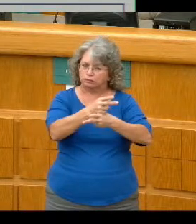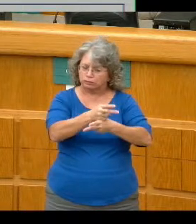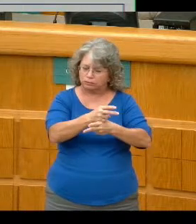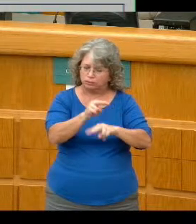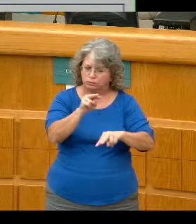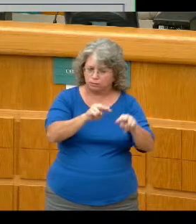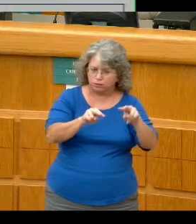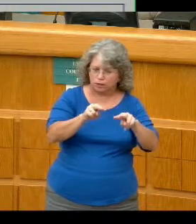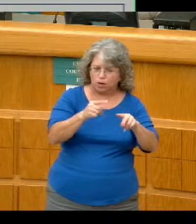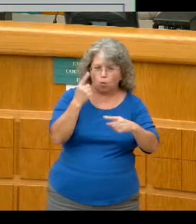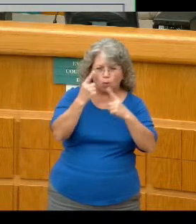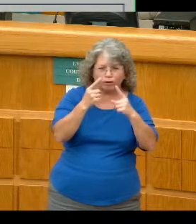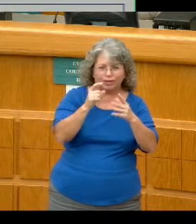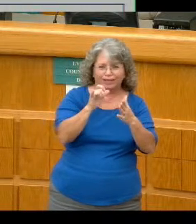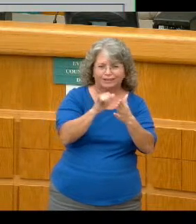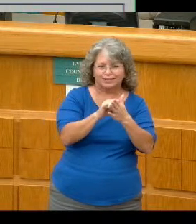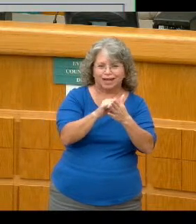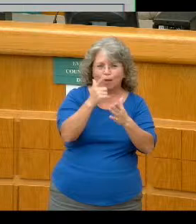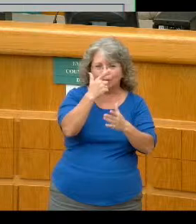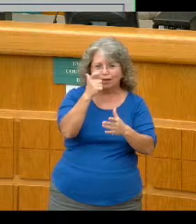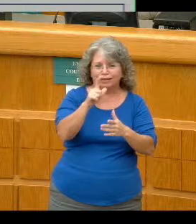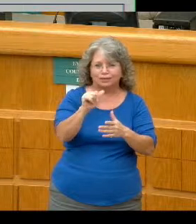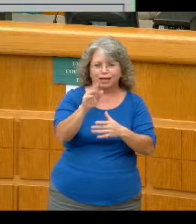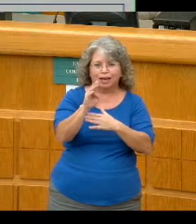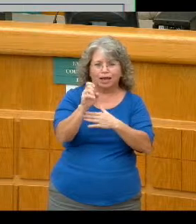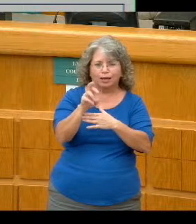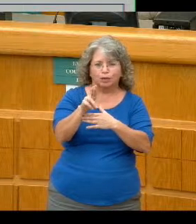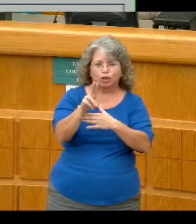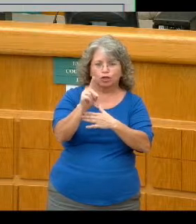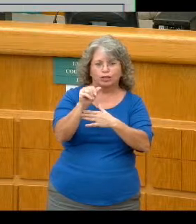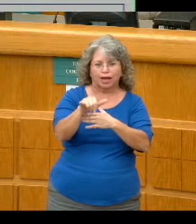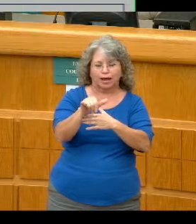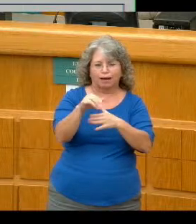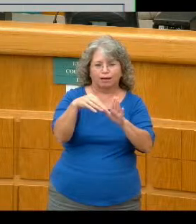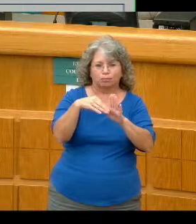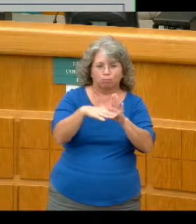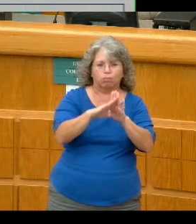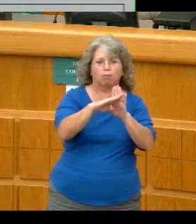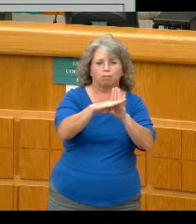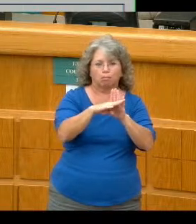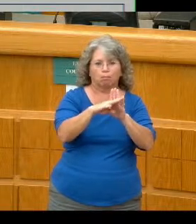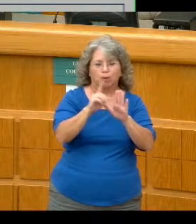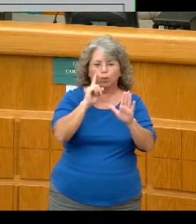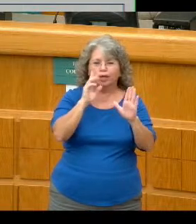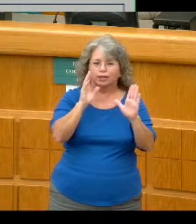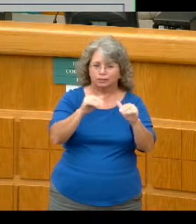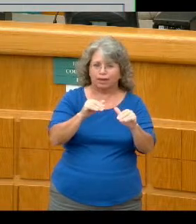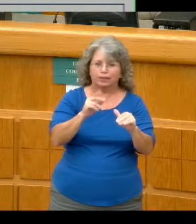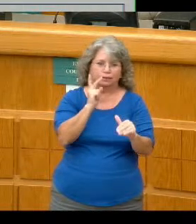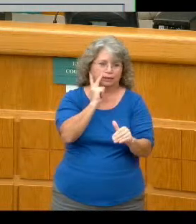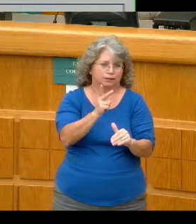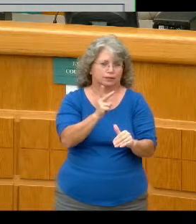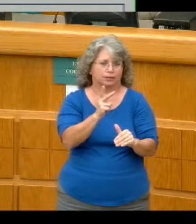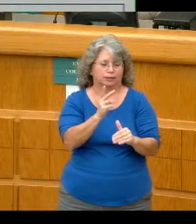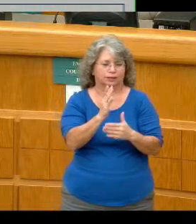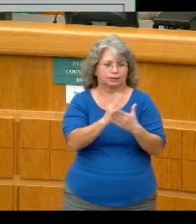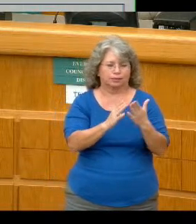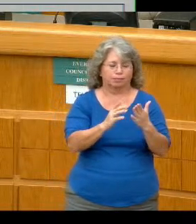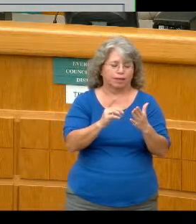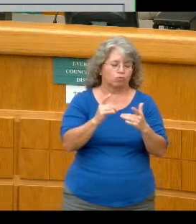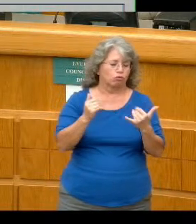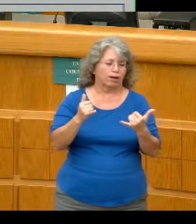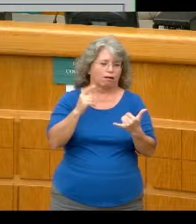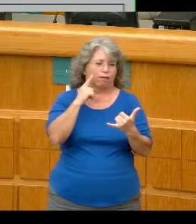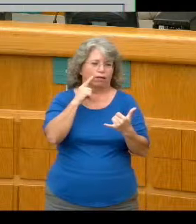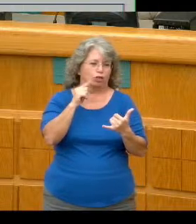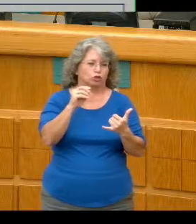cautiously and wondering, is this the Labor Day COVID bump that we've been expecting to maybe see?